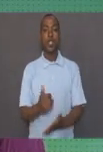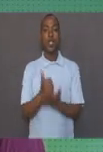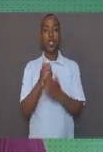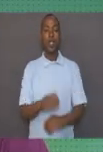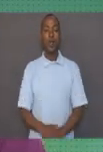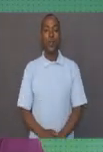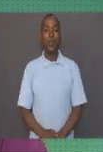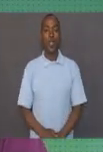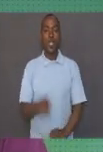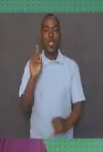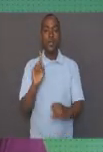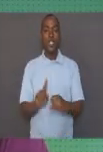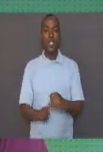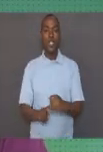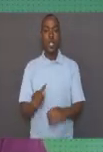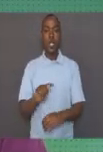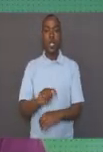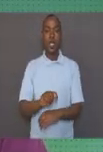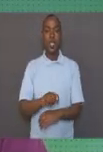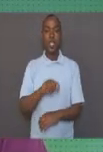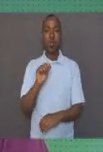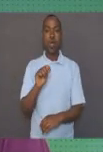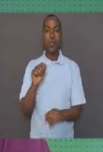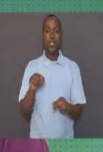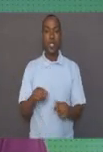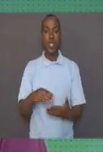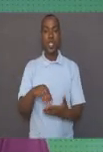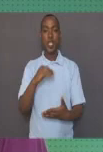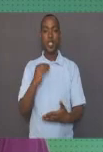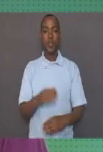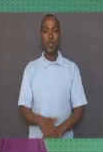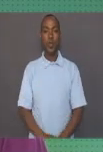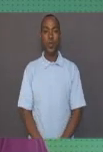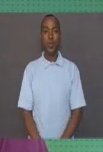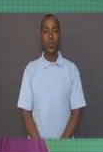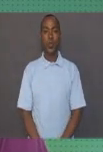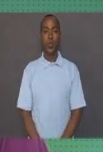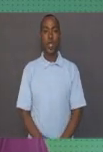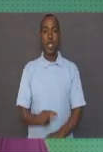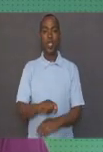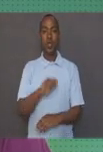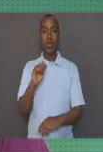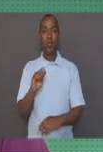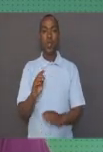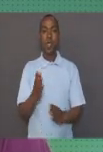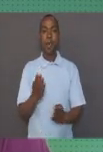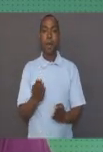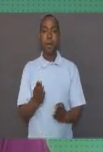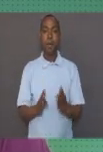The last institution we will learn about today is the Institute of